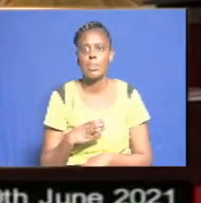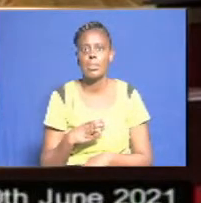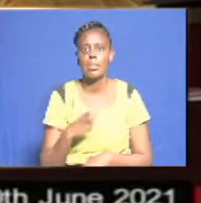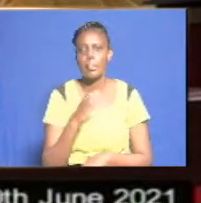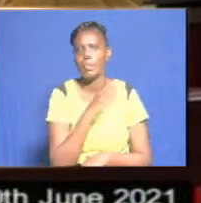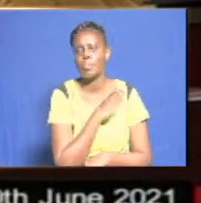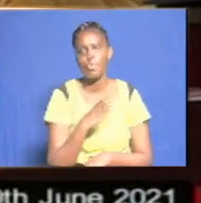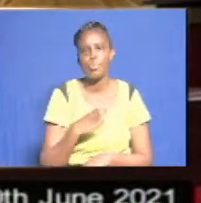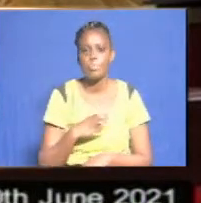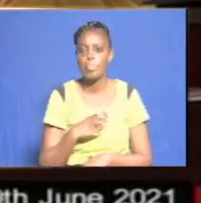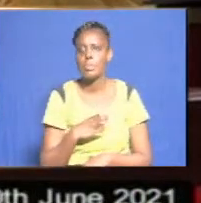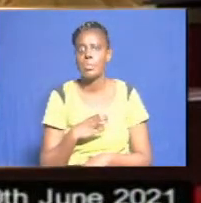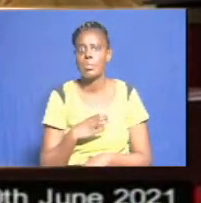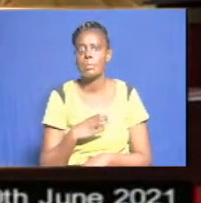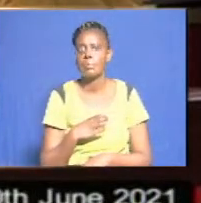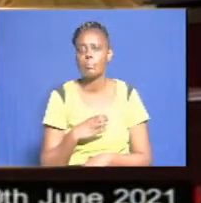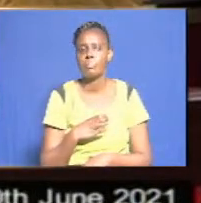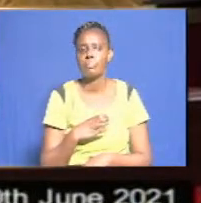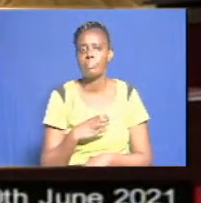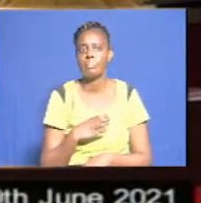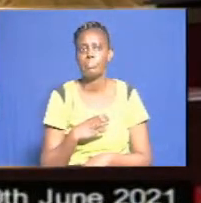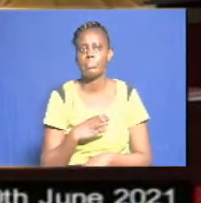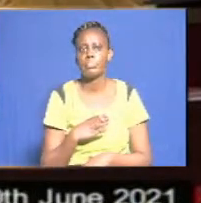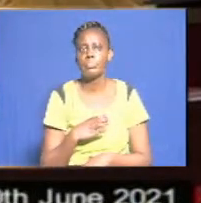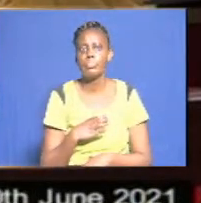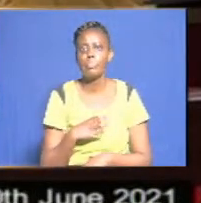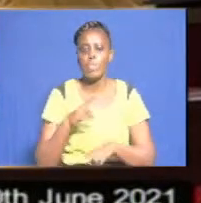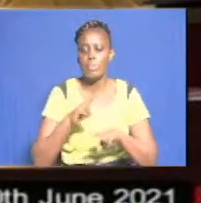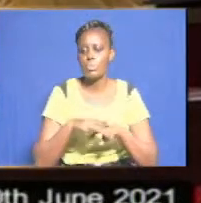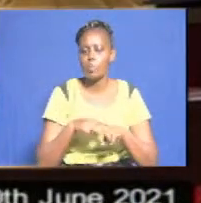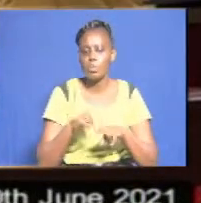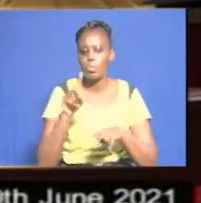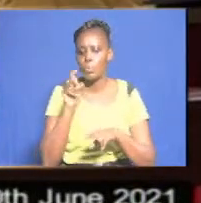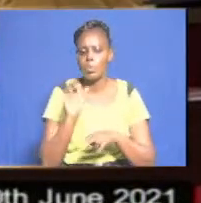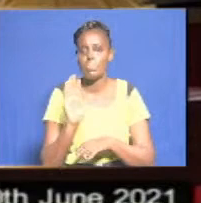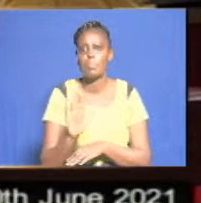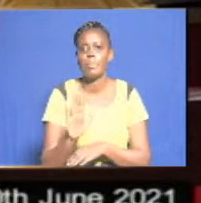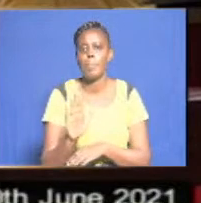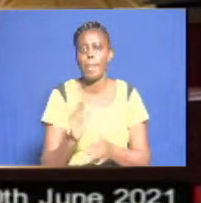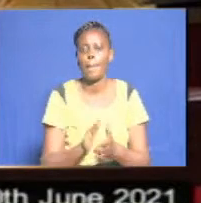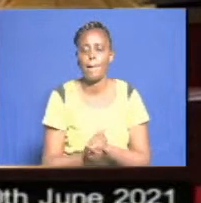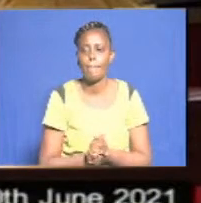to cast aspersions actually on the committee that they are sitting on your question.